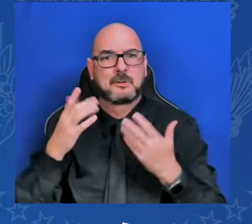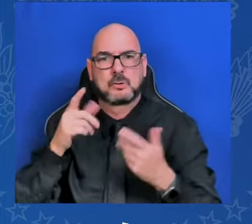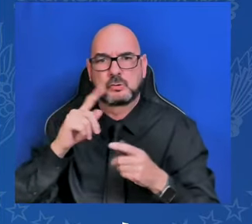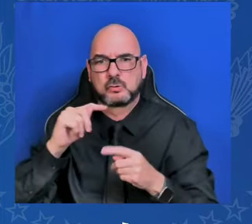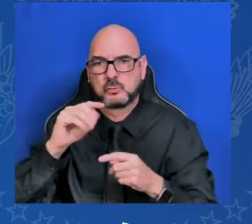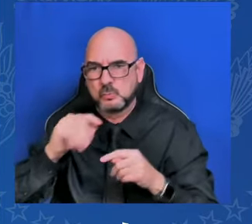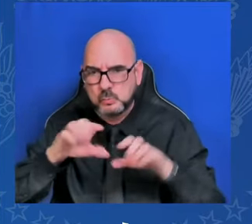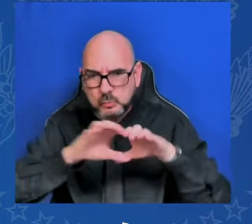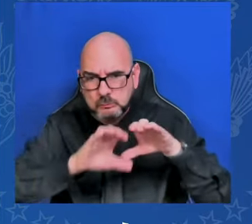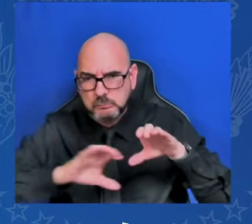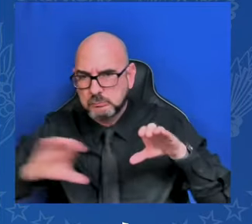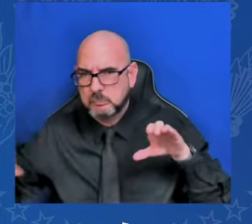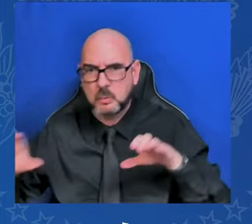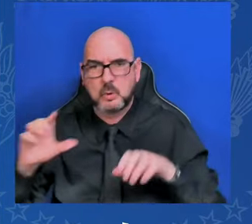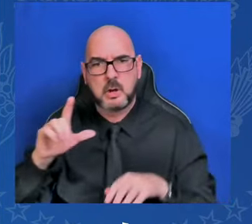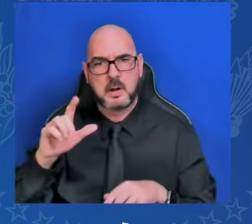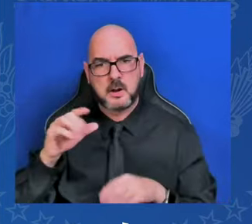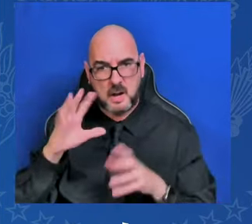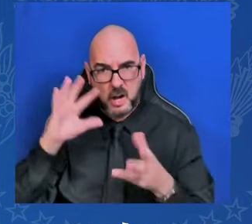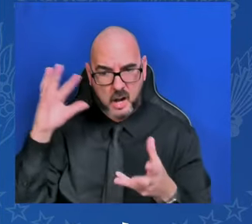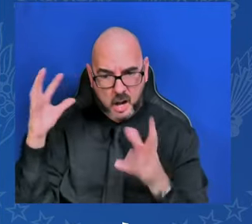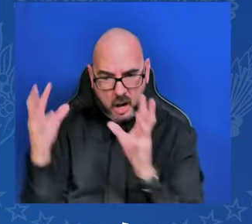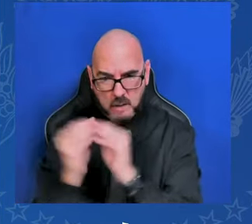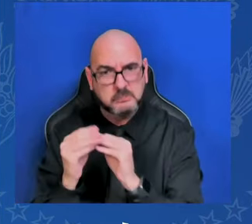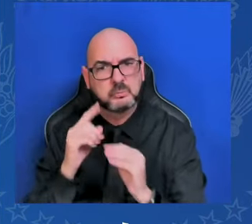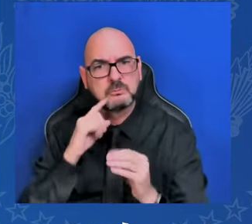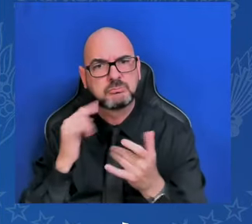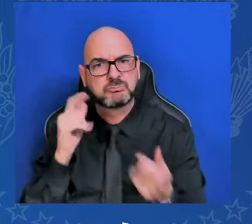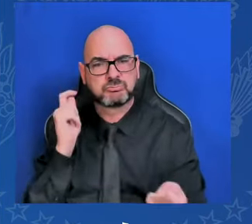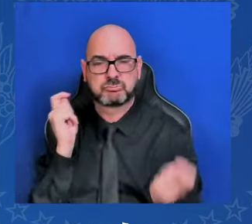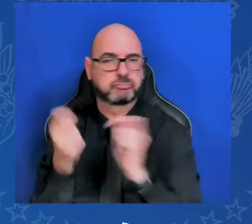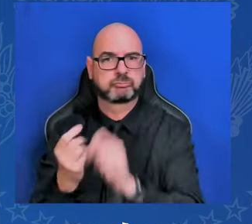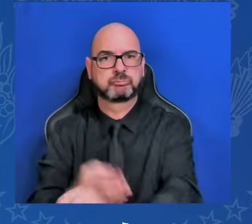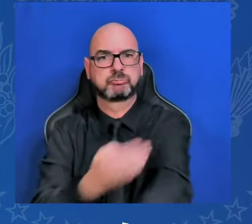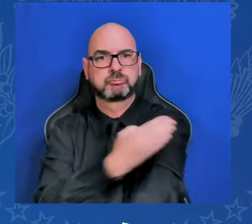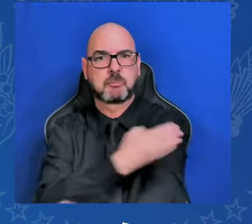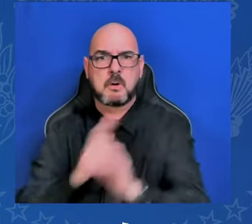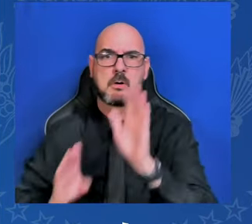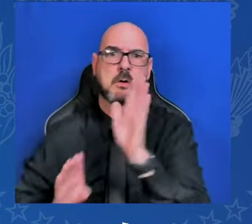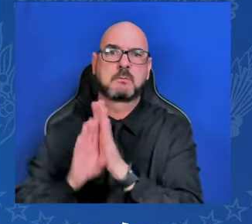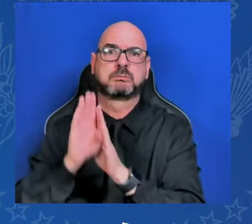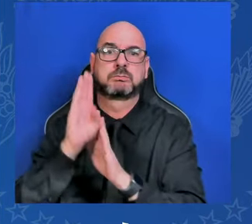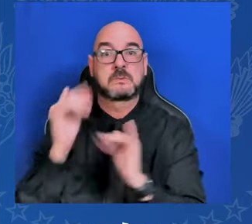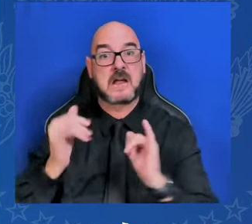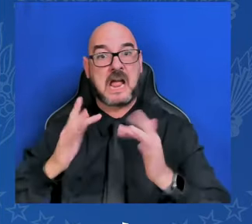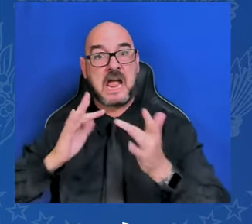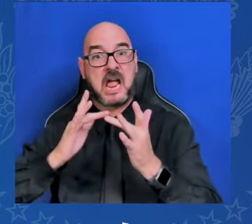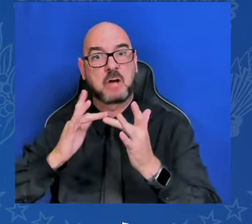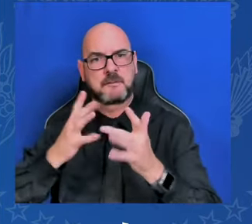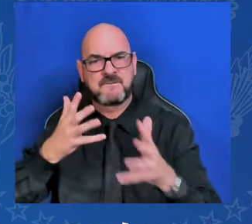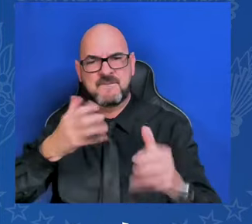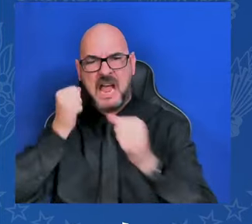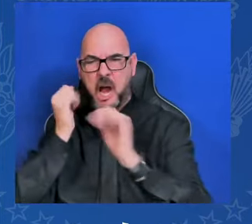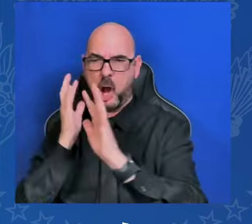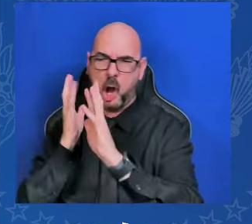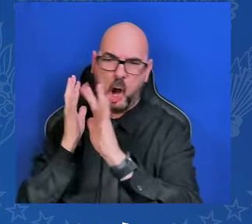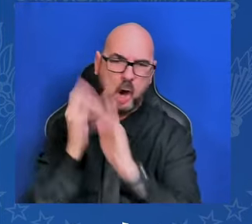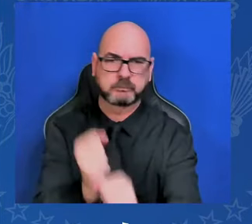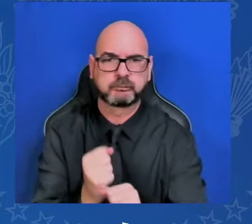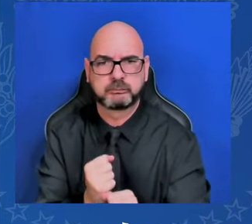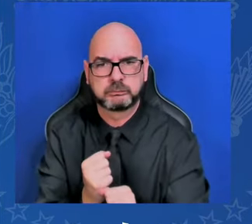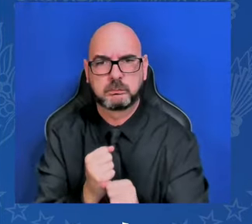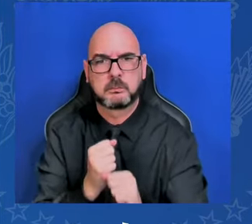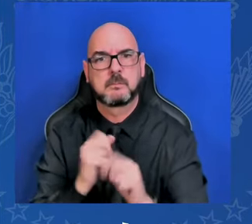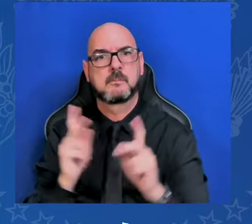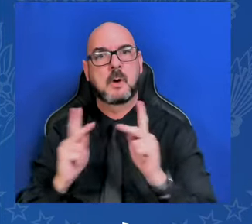systems, and now high-speed internet access is available to millions of Americans for $30